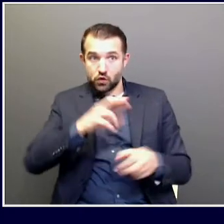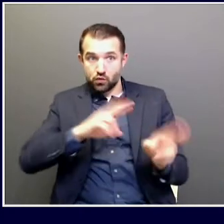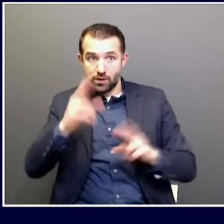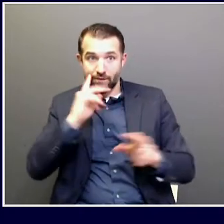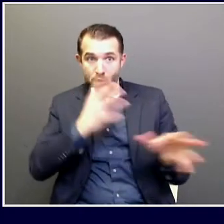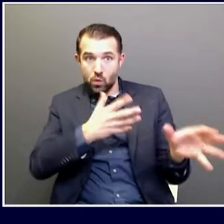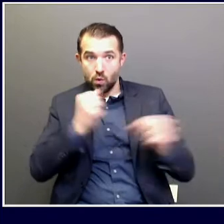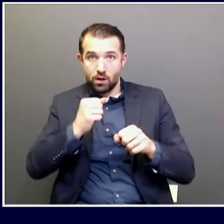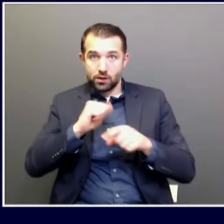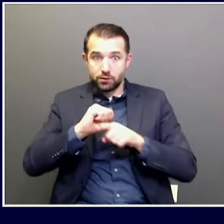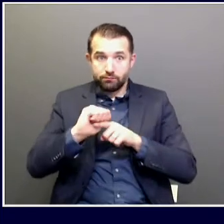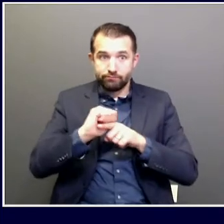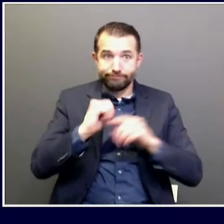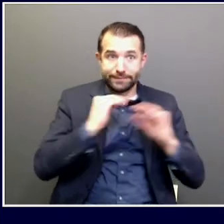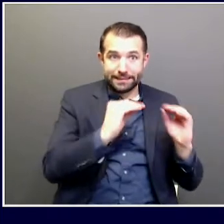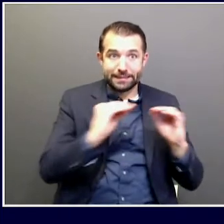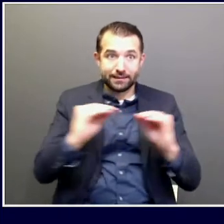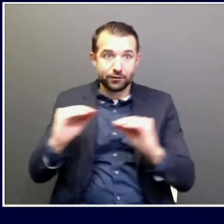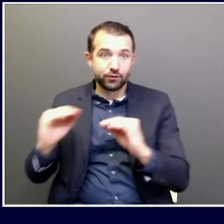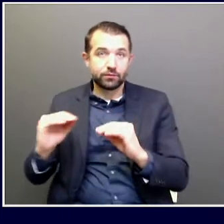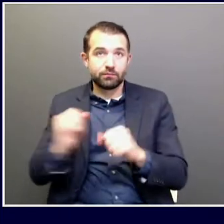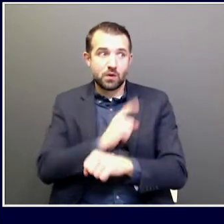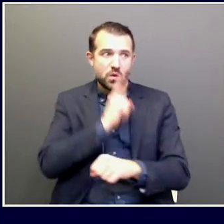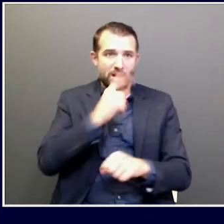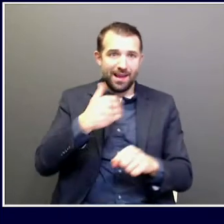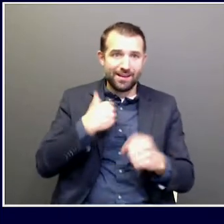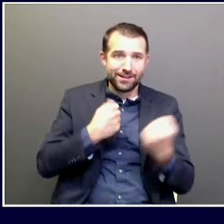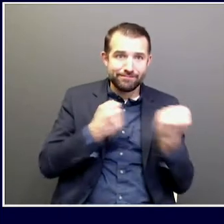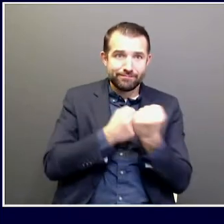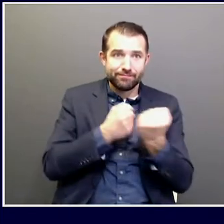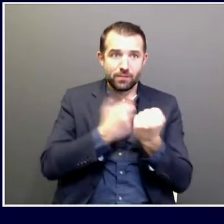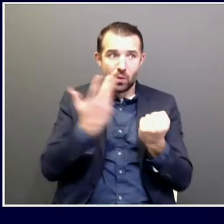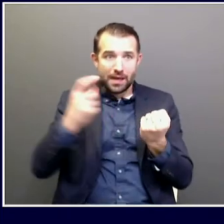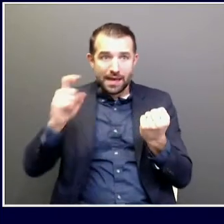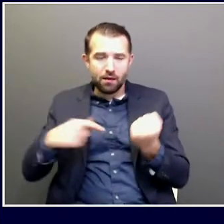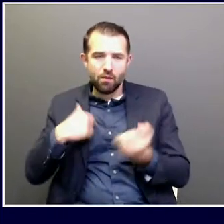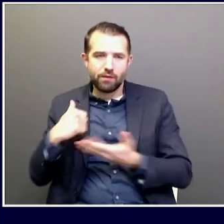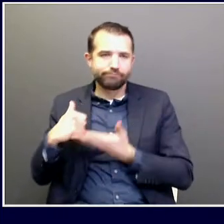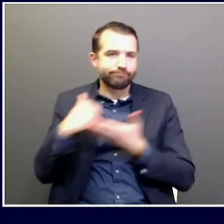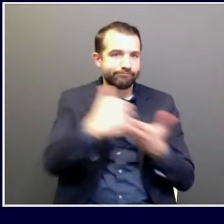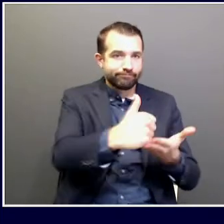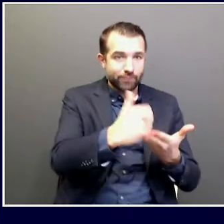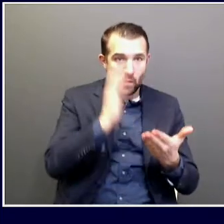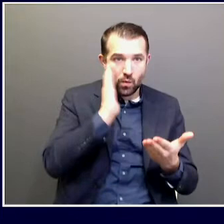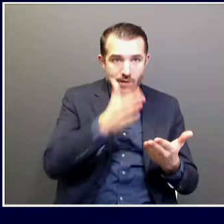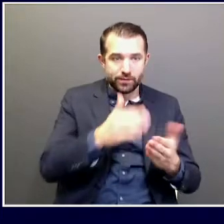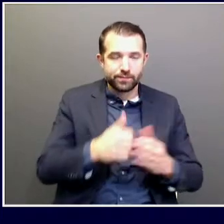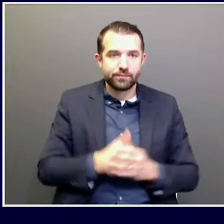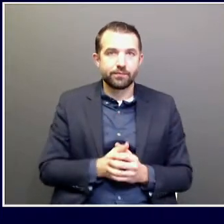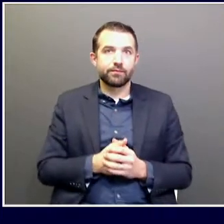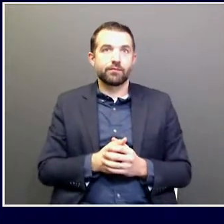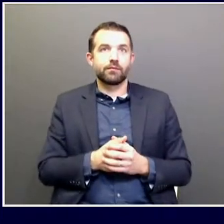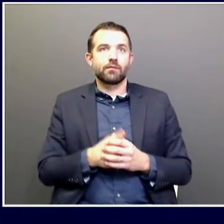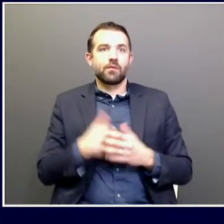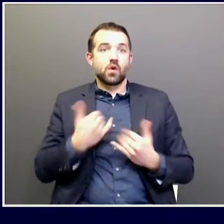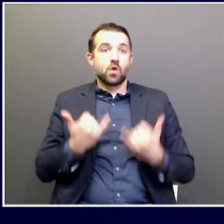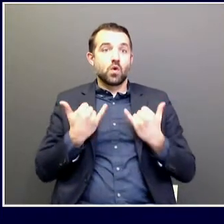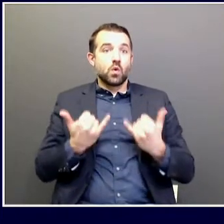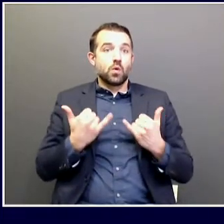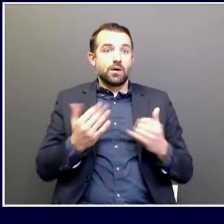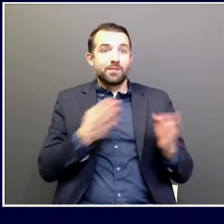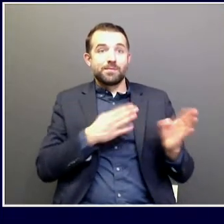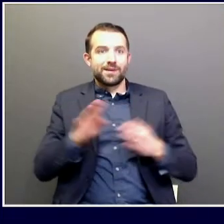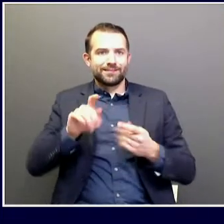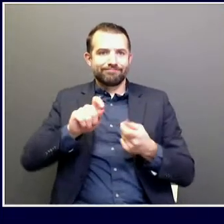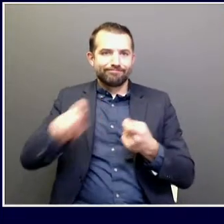sure that they have the support that they need to be helpful in these situations. So we don't at this moment have specific facilities